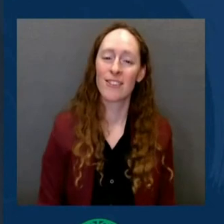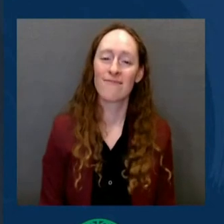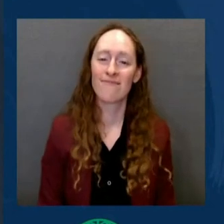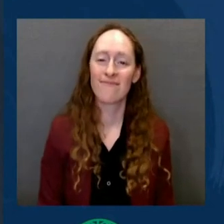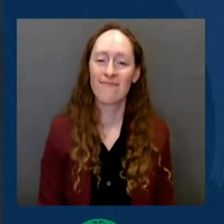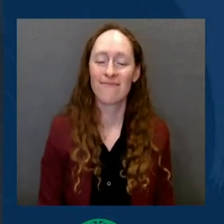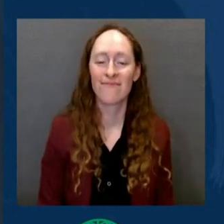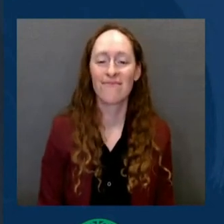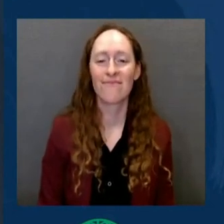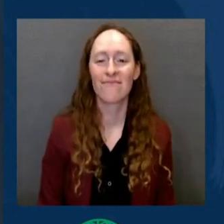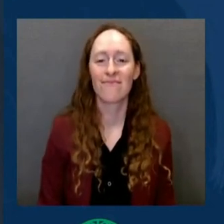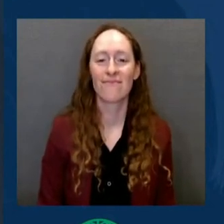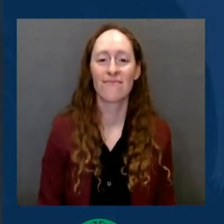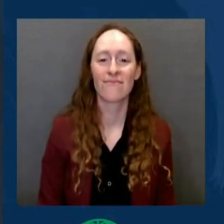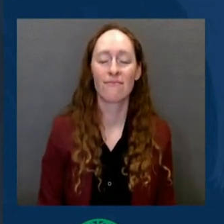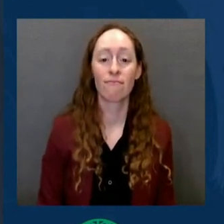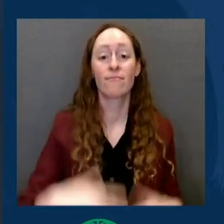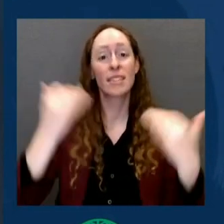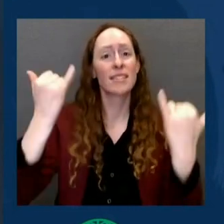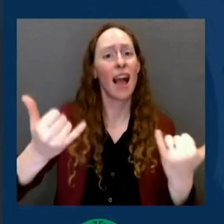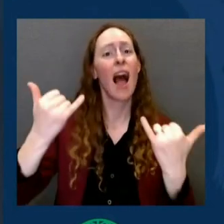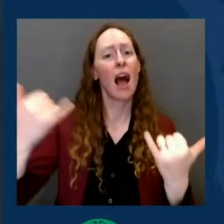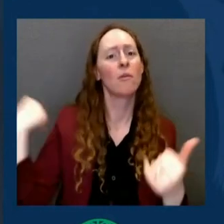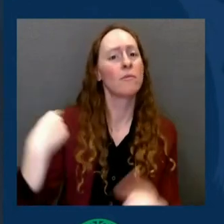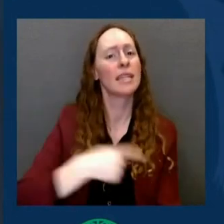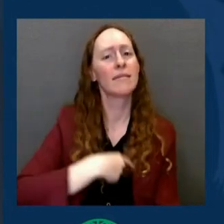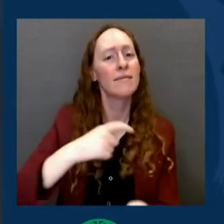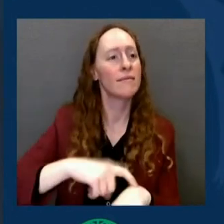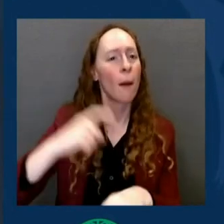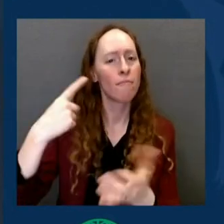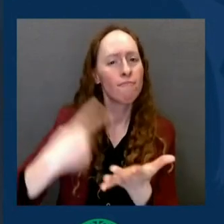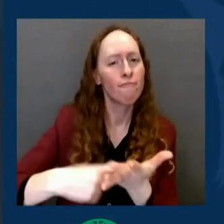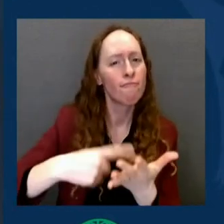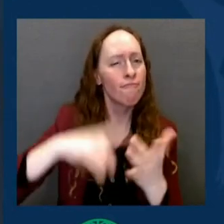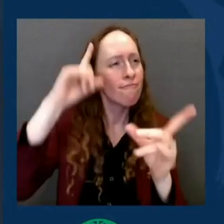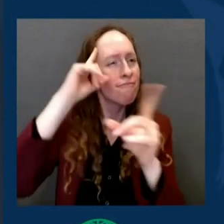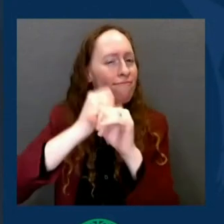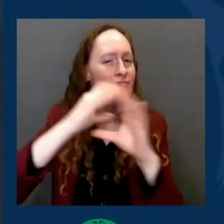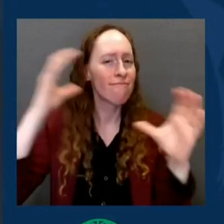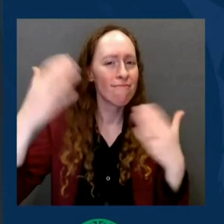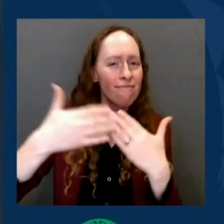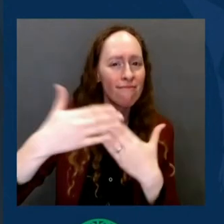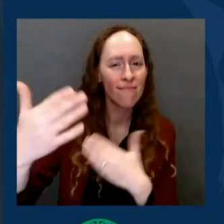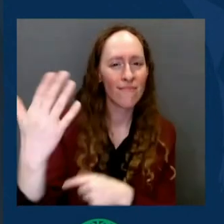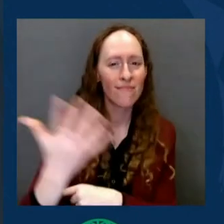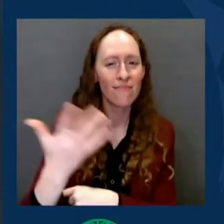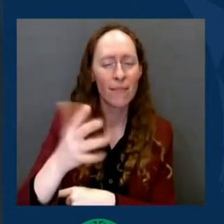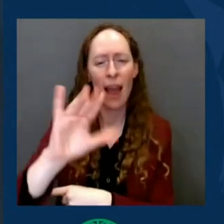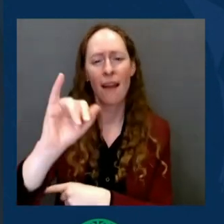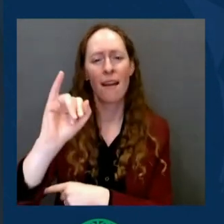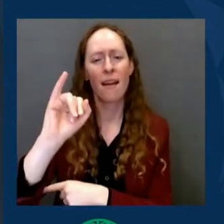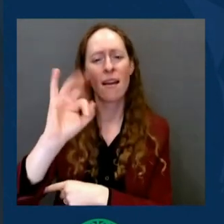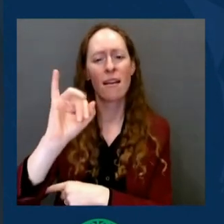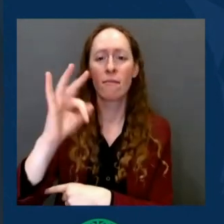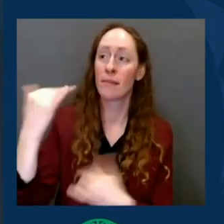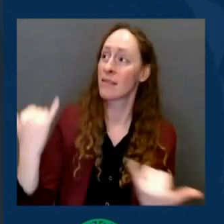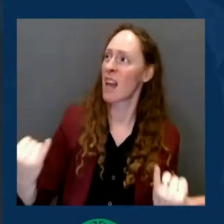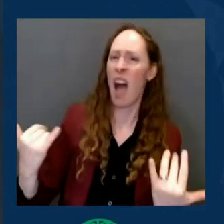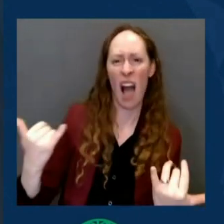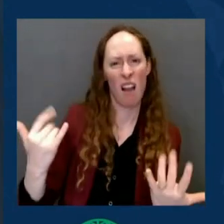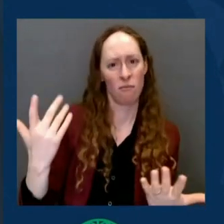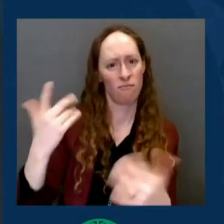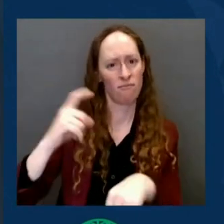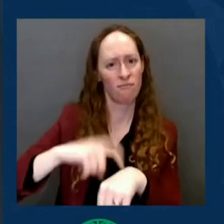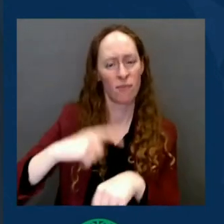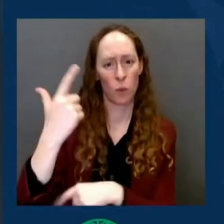foundation for the 21st century partnership between Africa and the United States. We want to work with you on